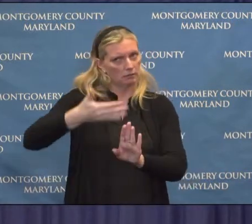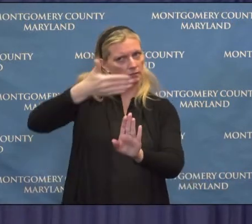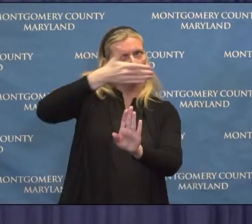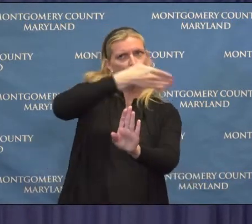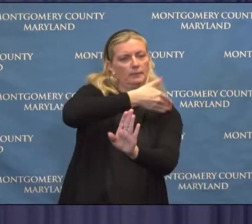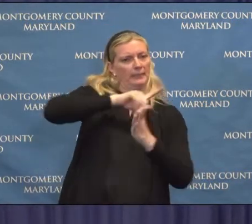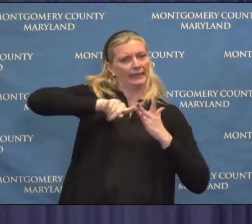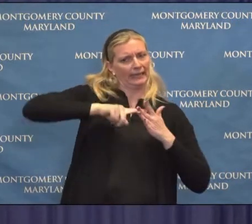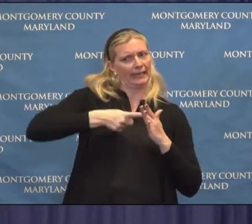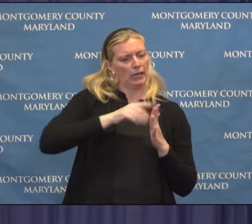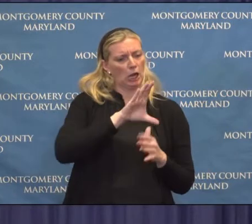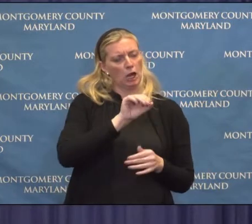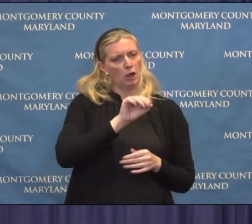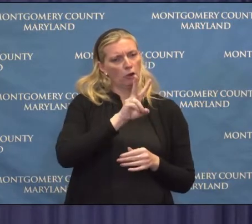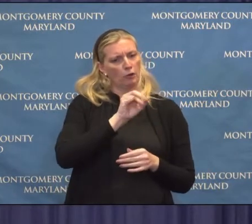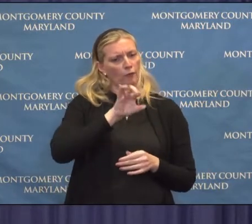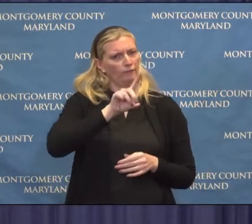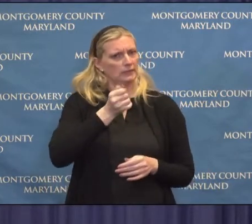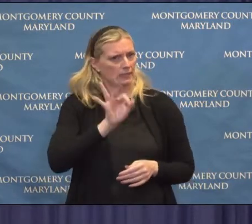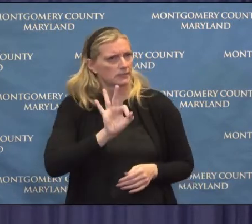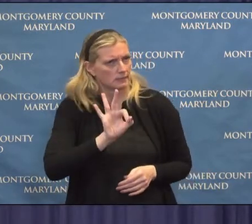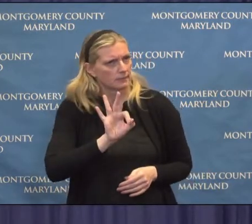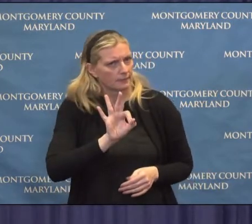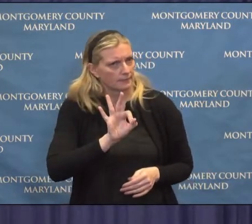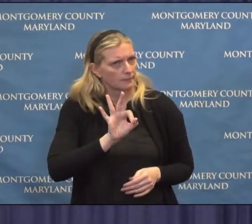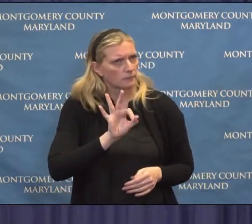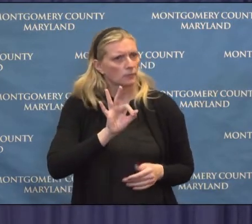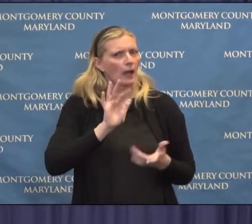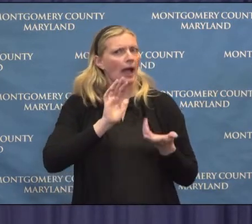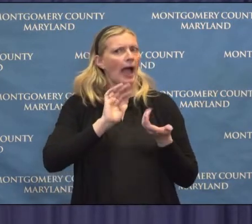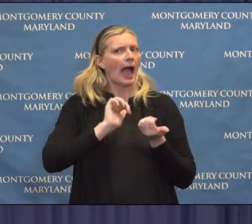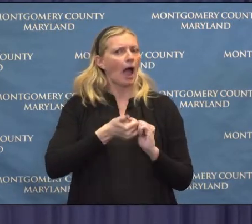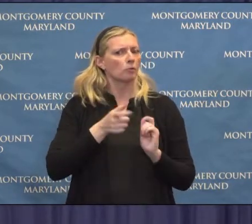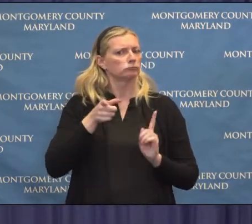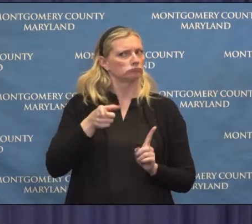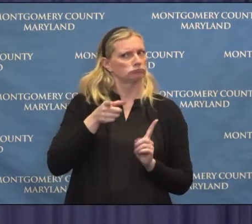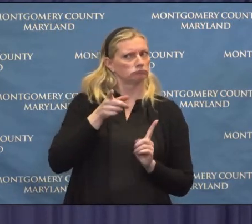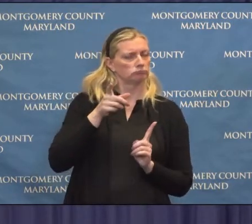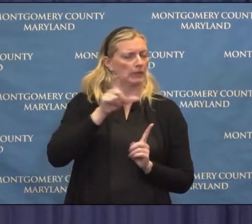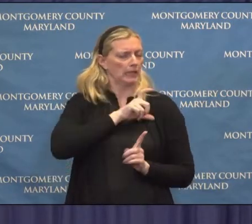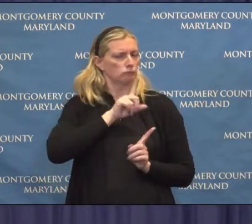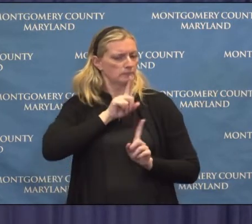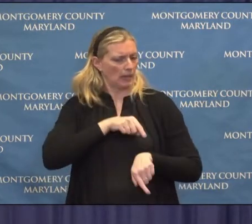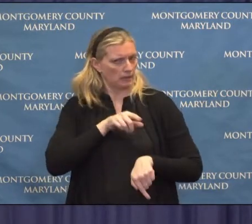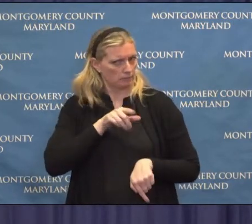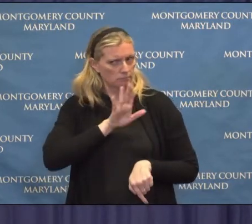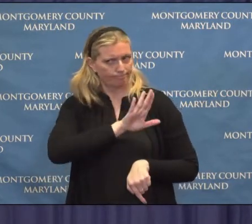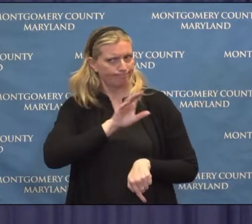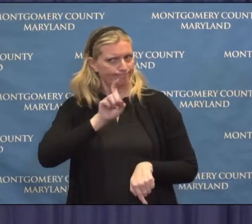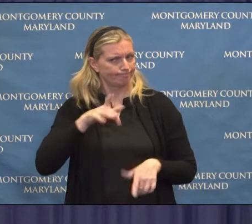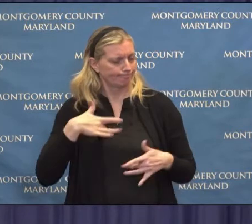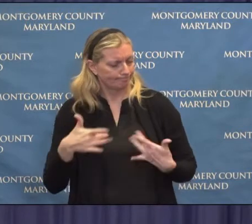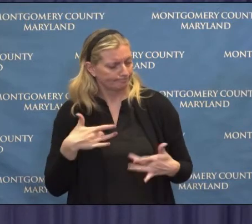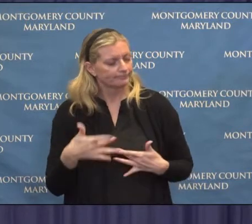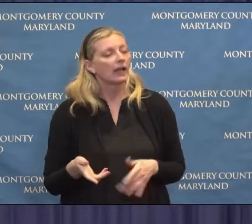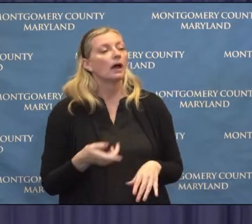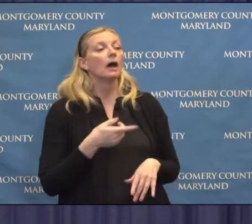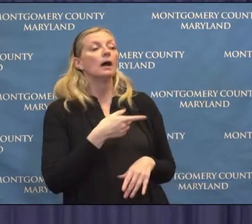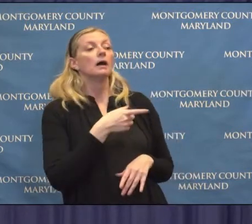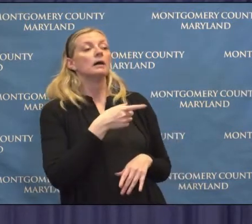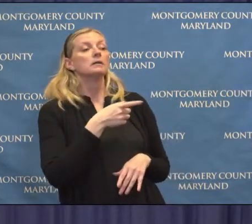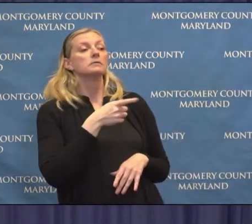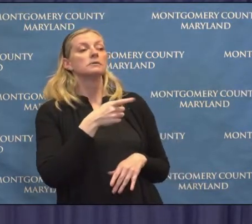the residents in this county? So, yes, I think that's a very important